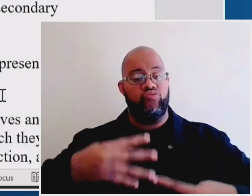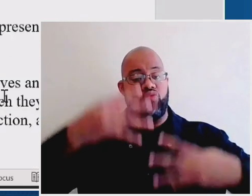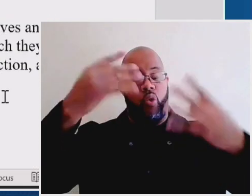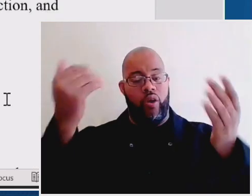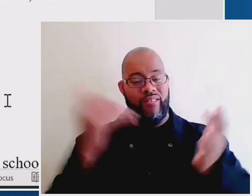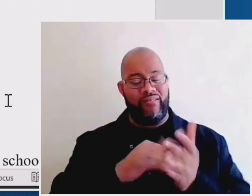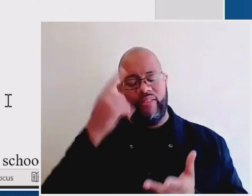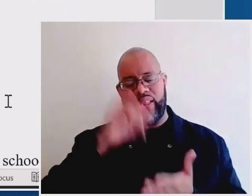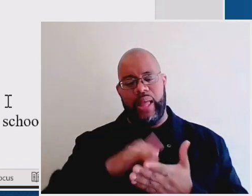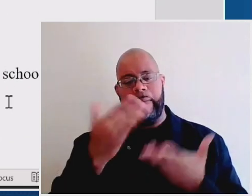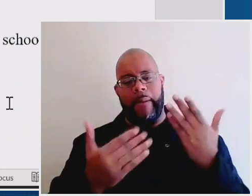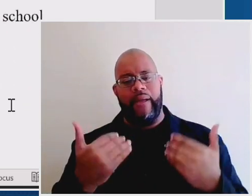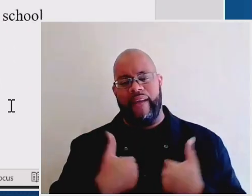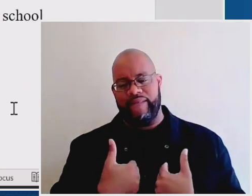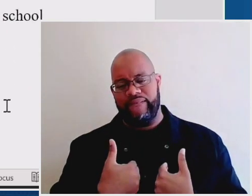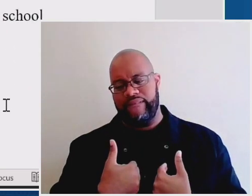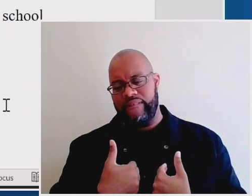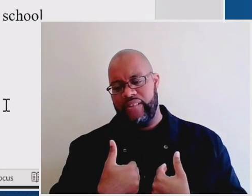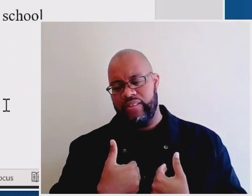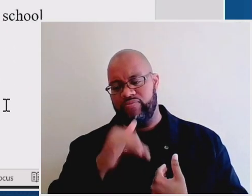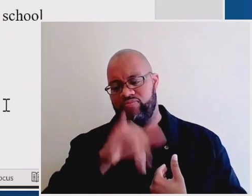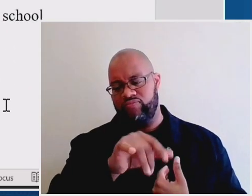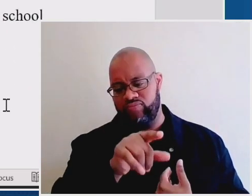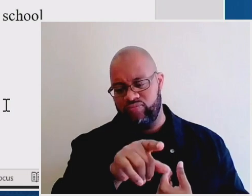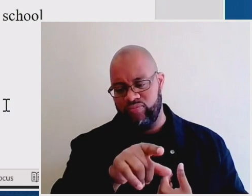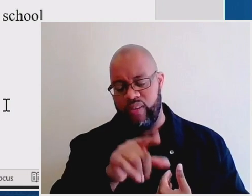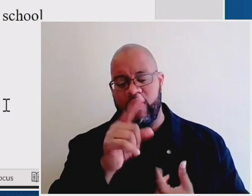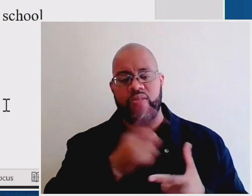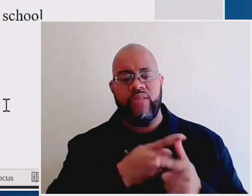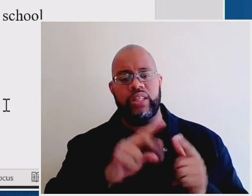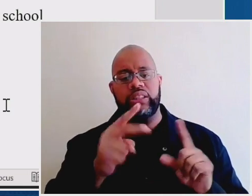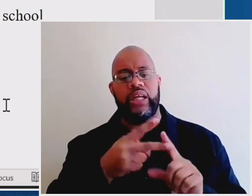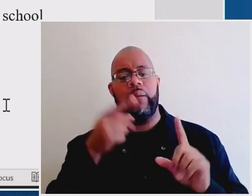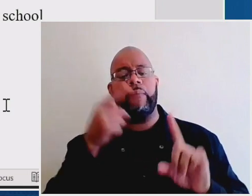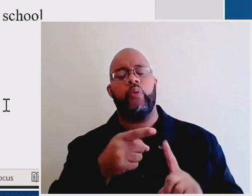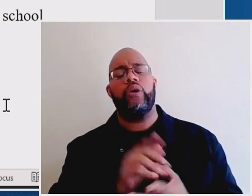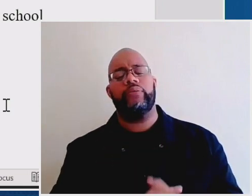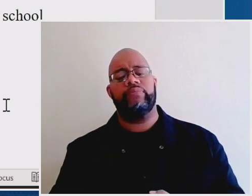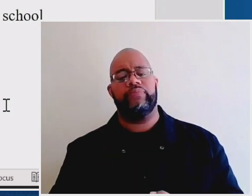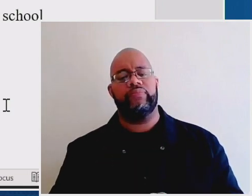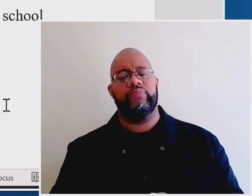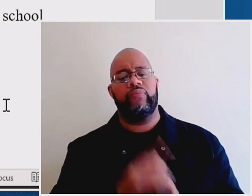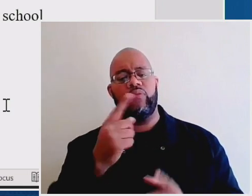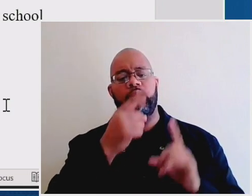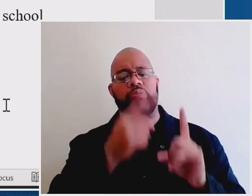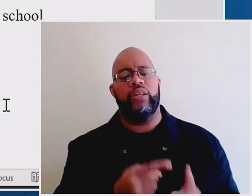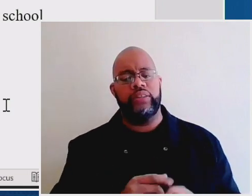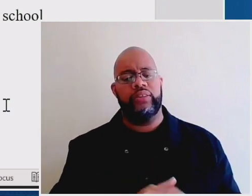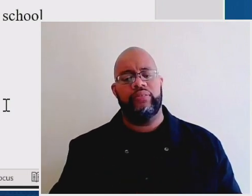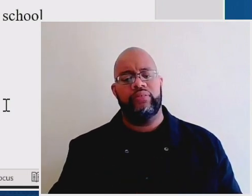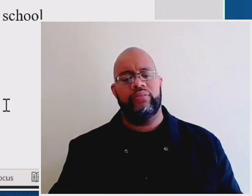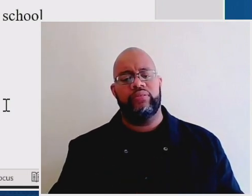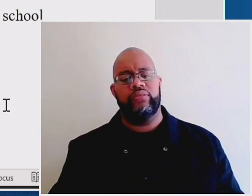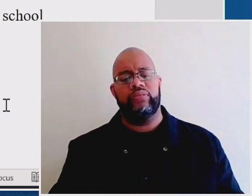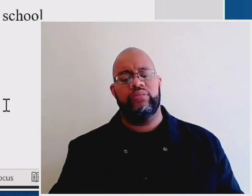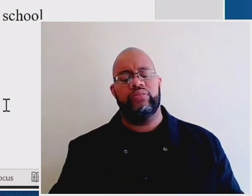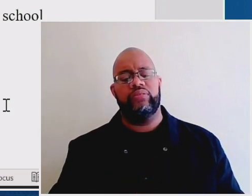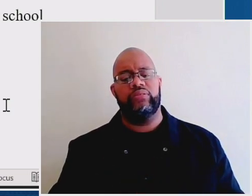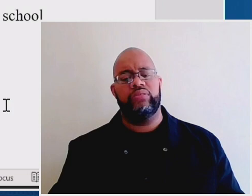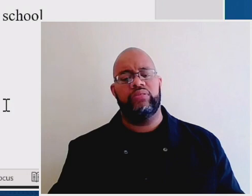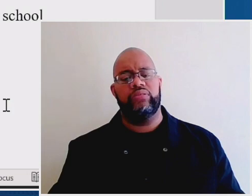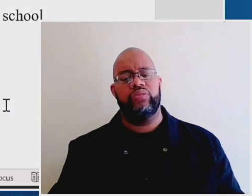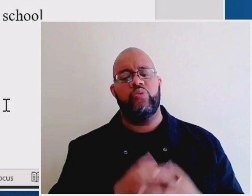that might be it. Oh, okay. Then the second point for objectives that was we